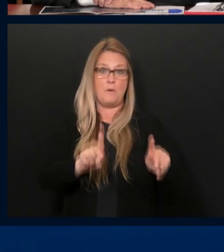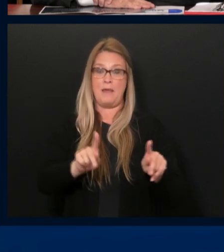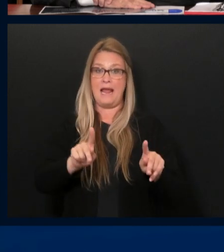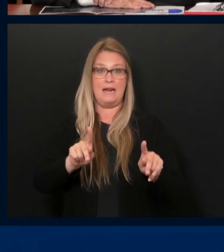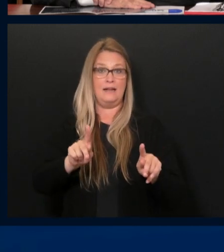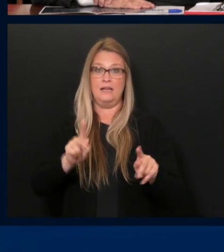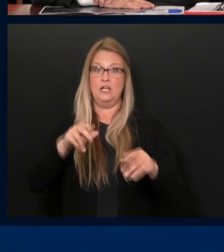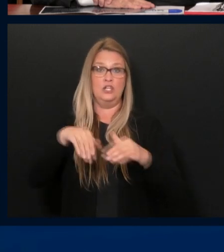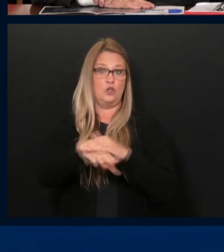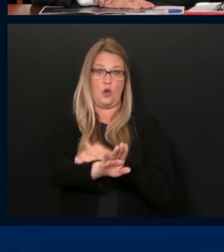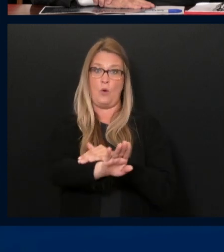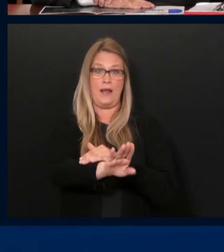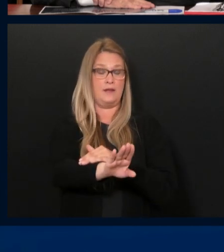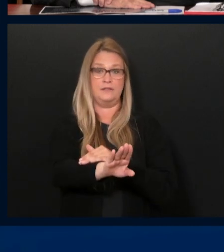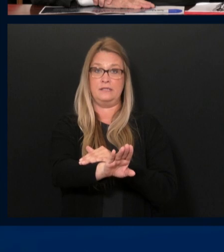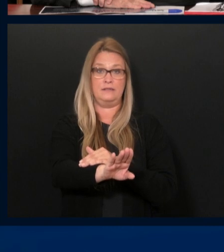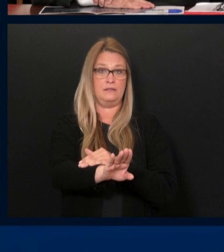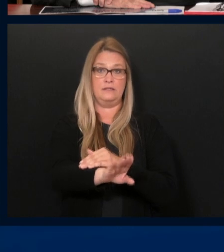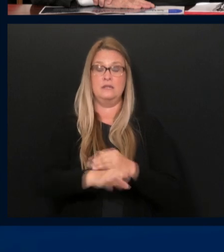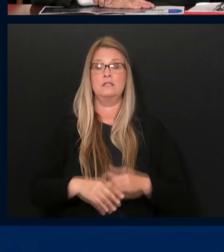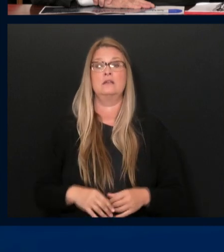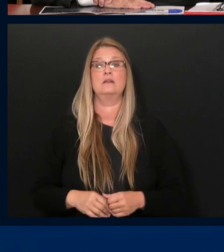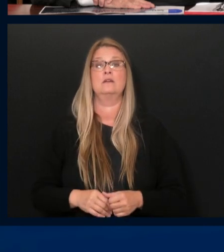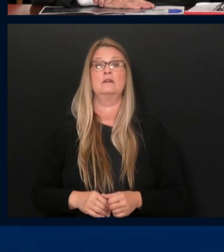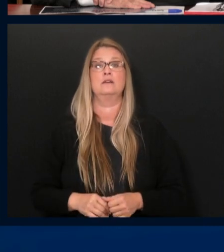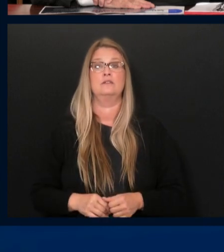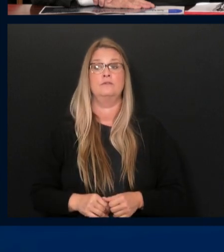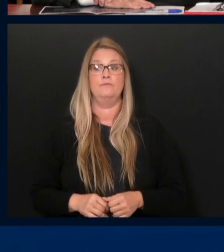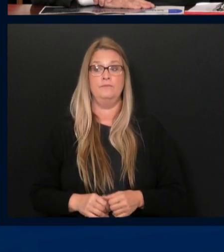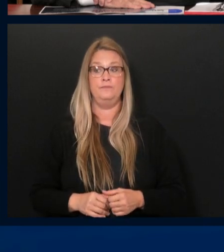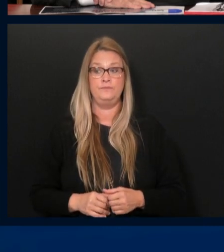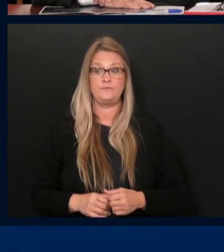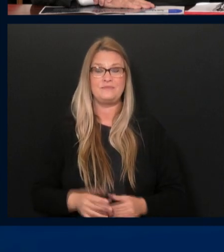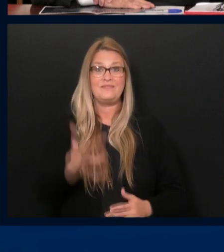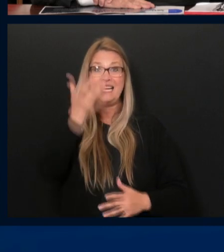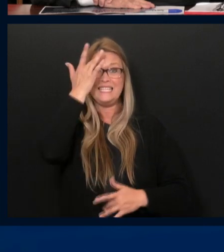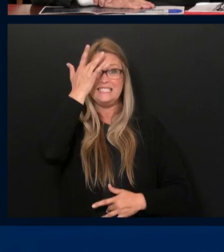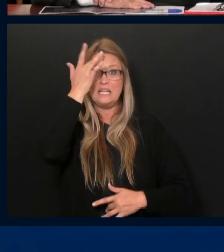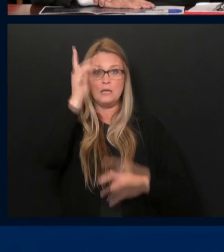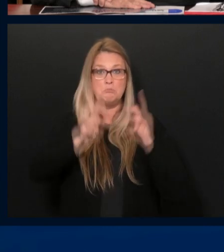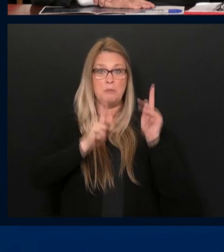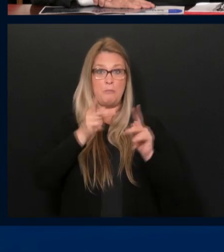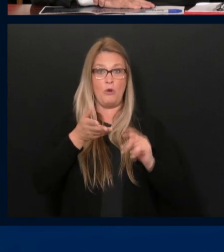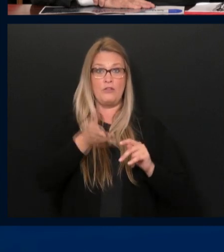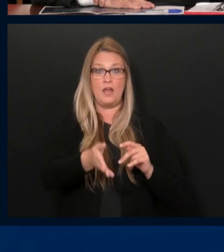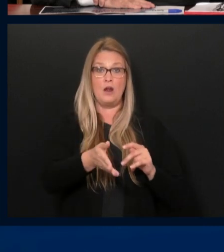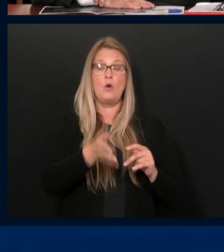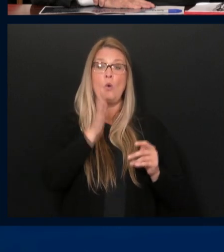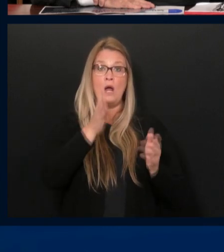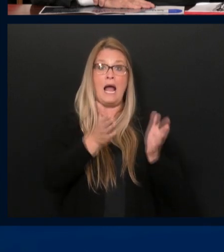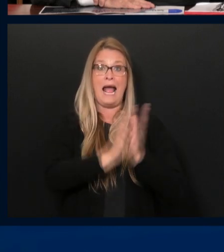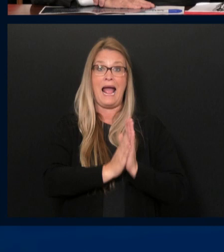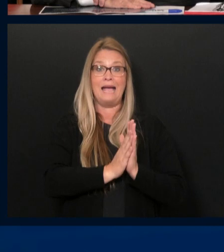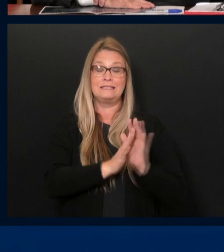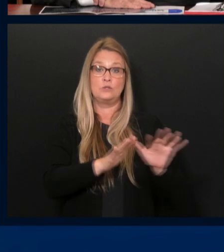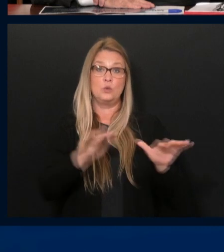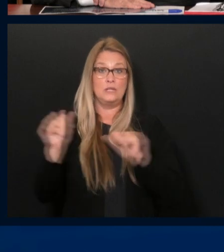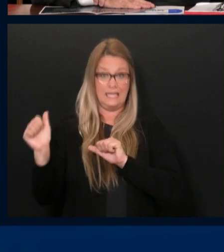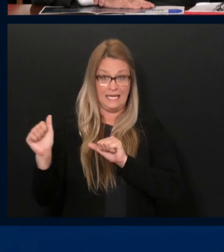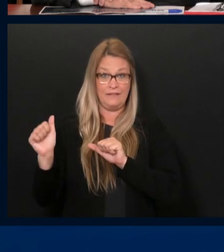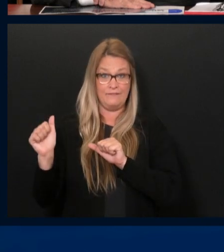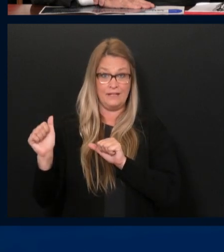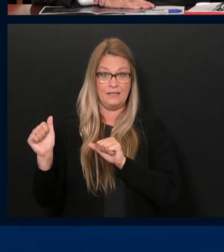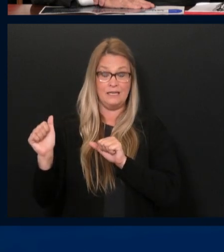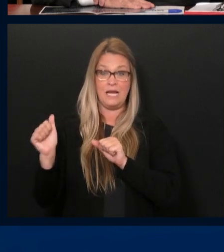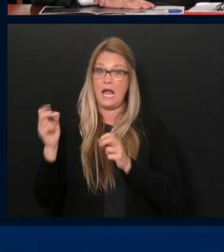to enter the trails. Sick riders of any kind, we will remove and ask them to remove